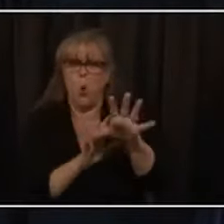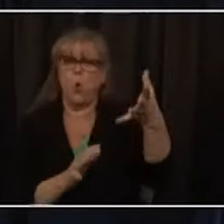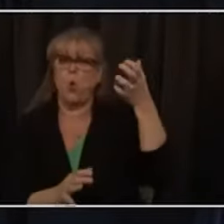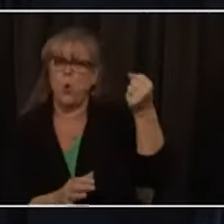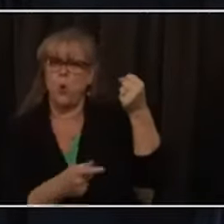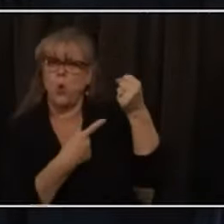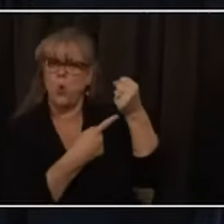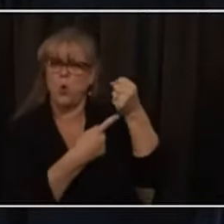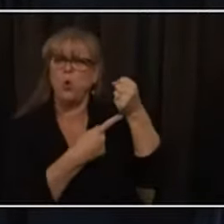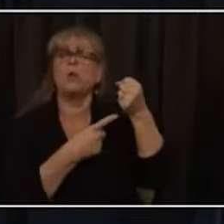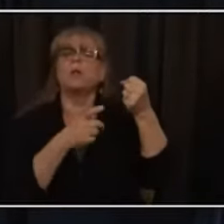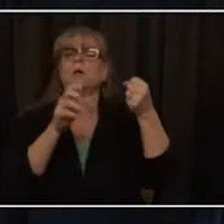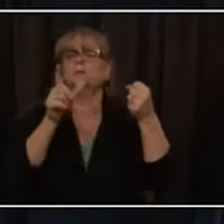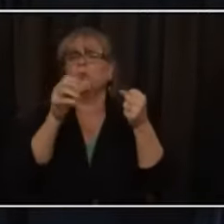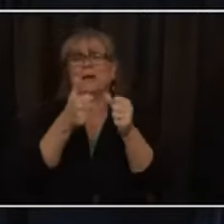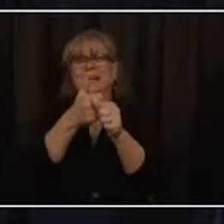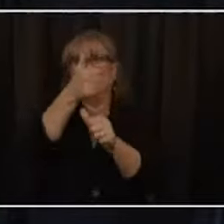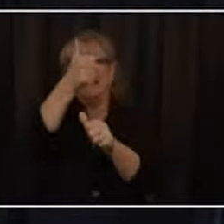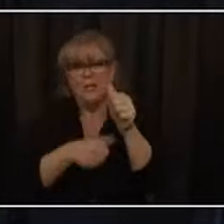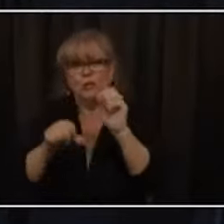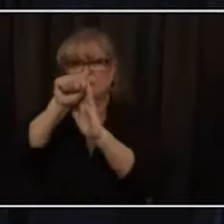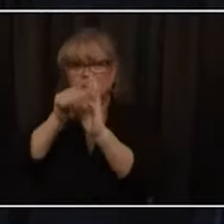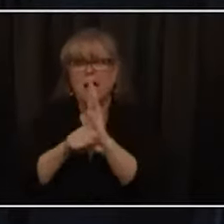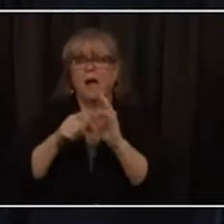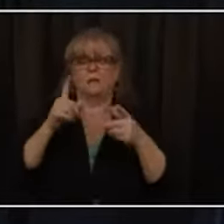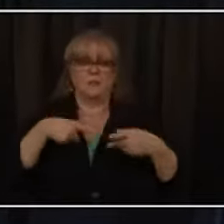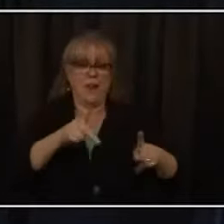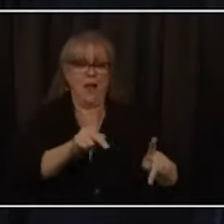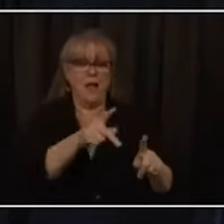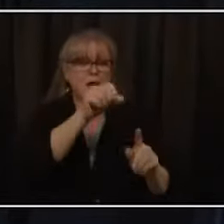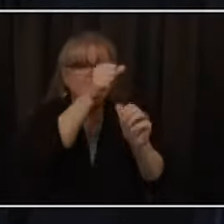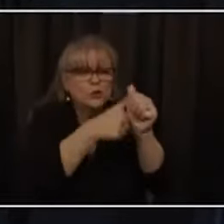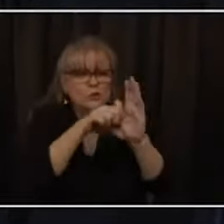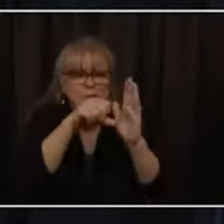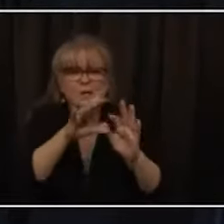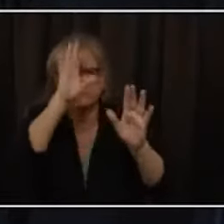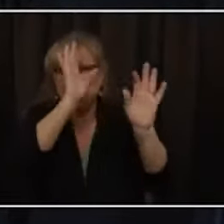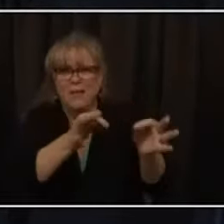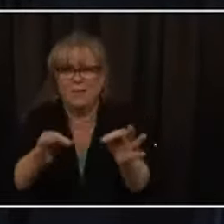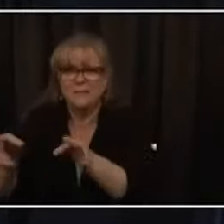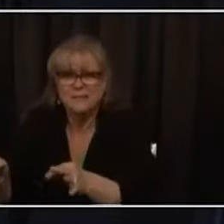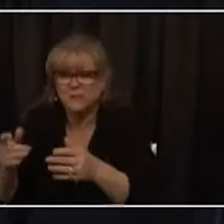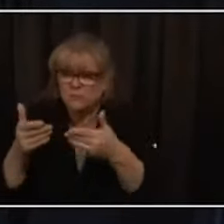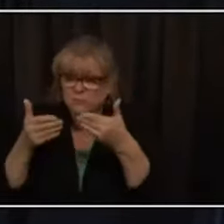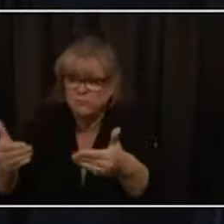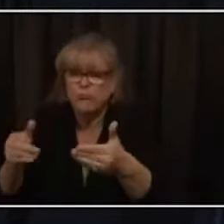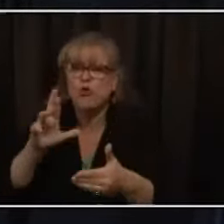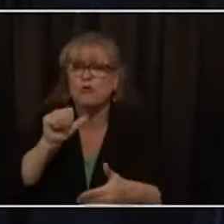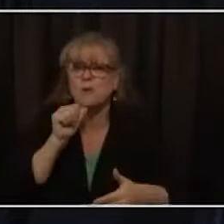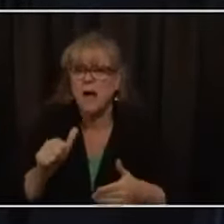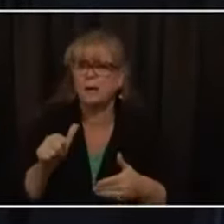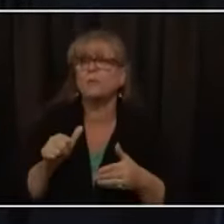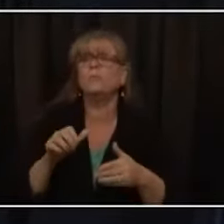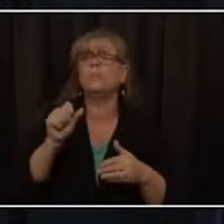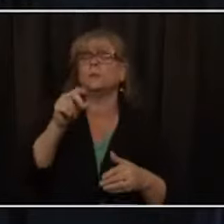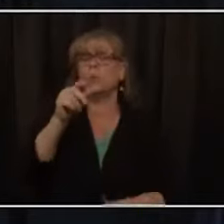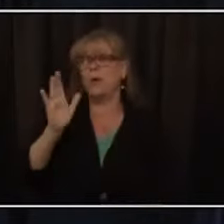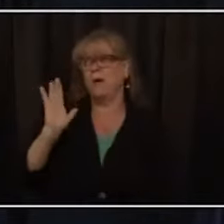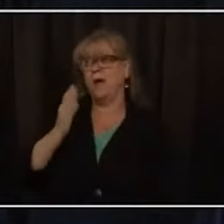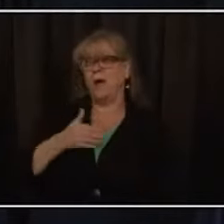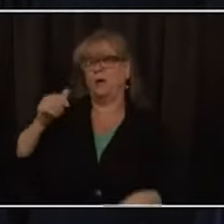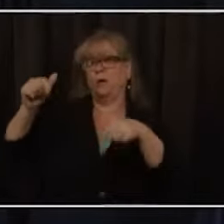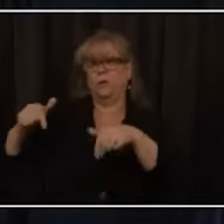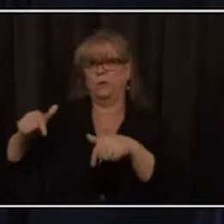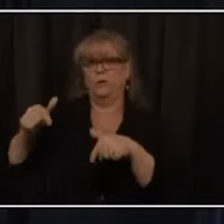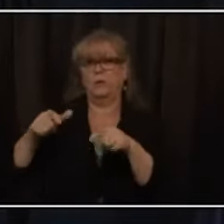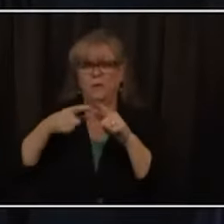our Department of Public Health and Environment, in consultation with the Governor's Office and the Vaccine Task Force, has decided to pause